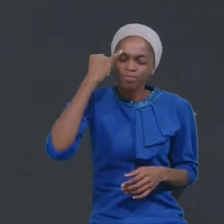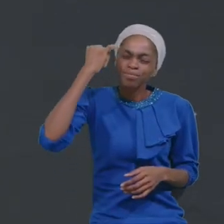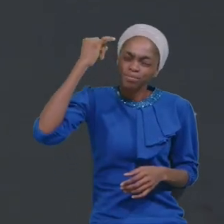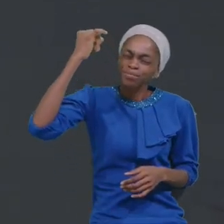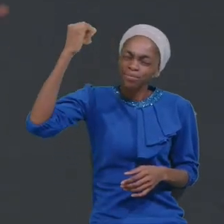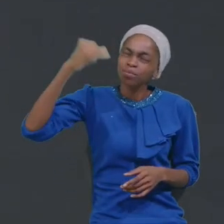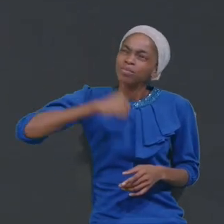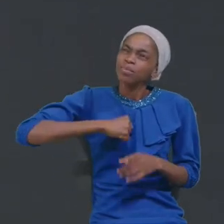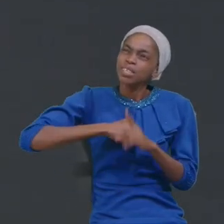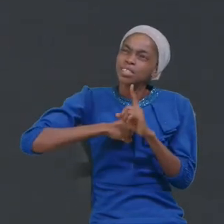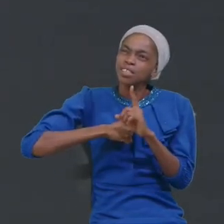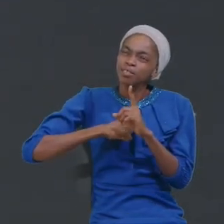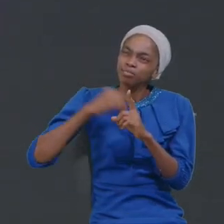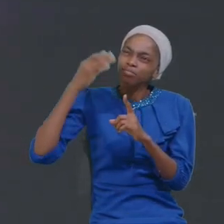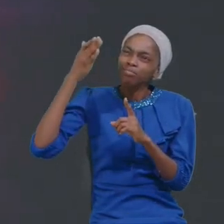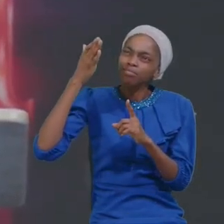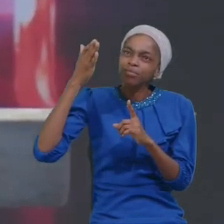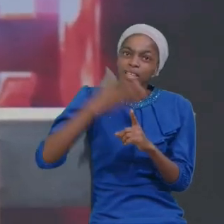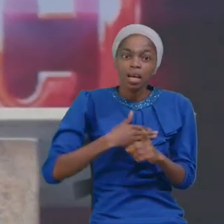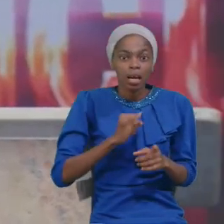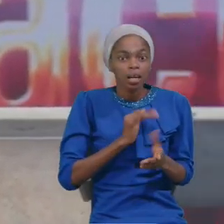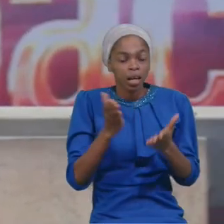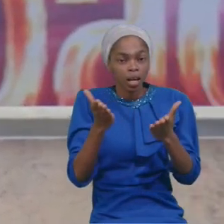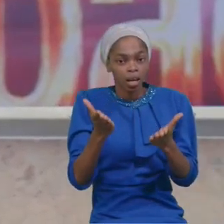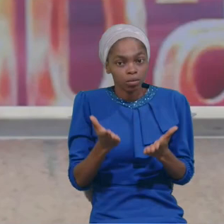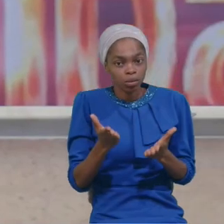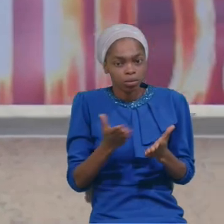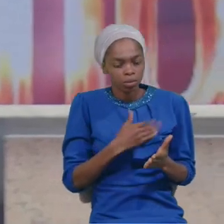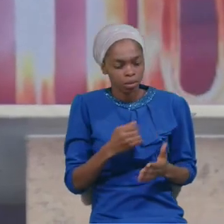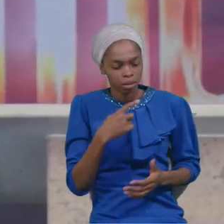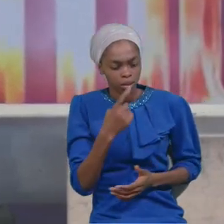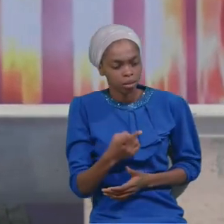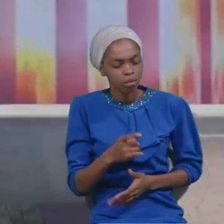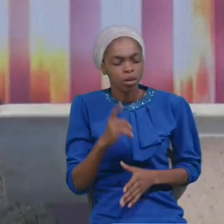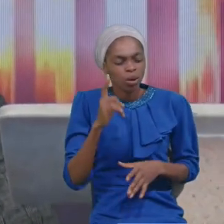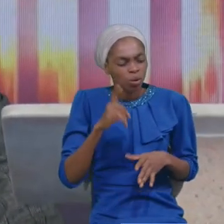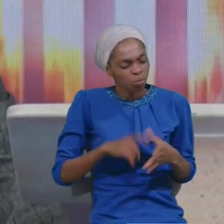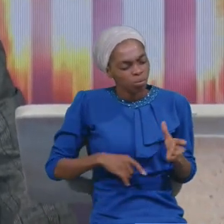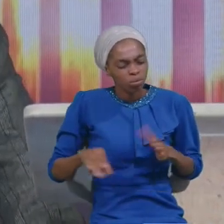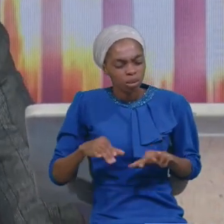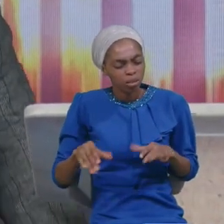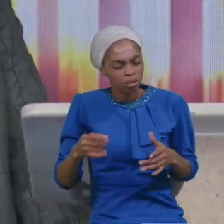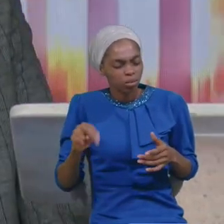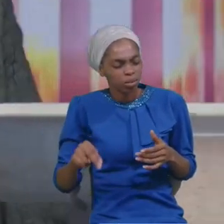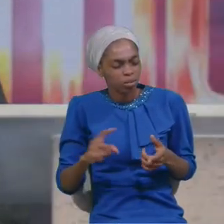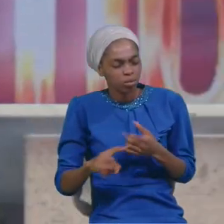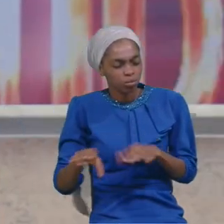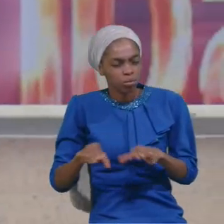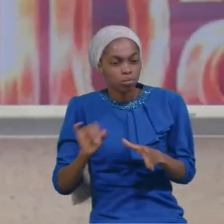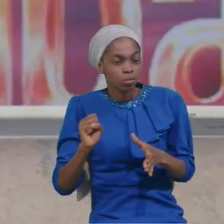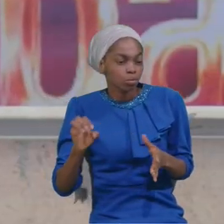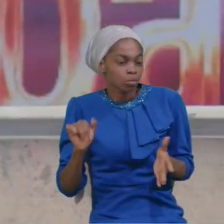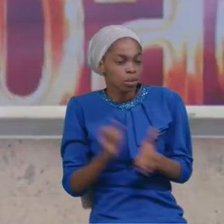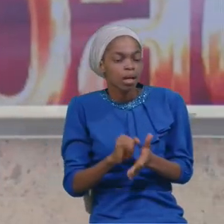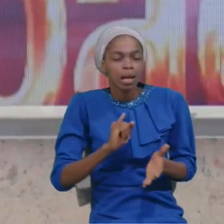I need to do so that I will get there in 10 years? Understand? If you're 20